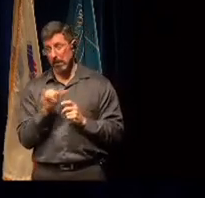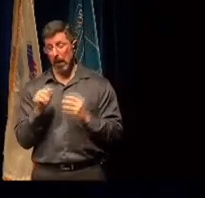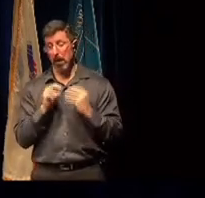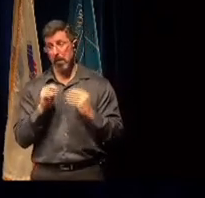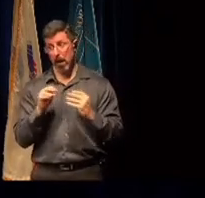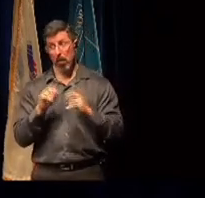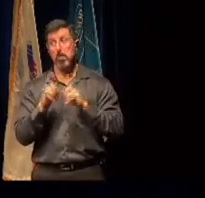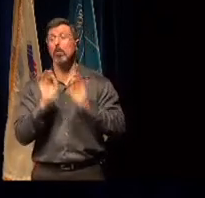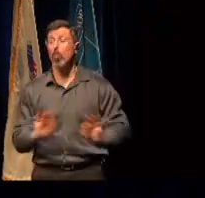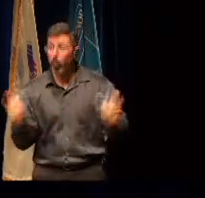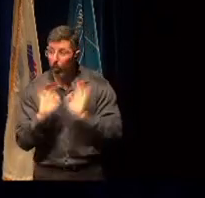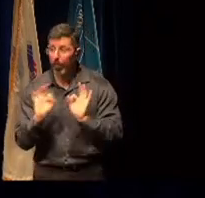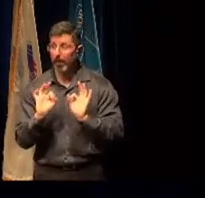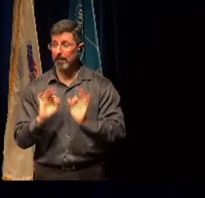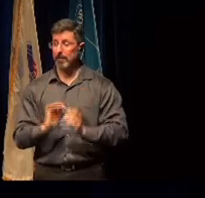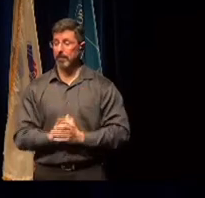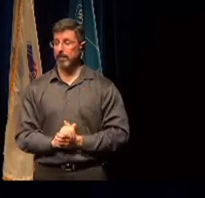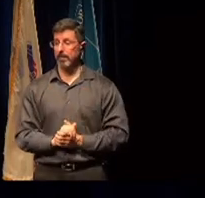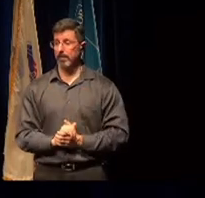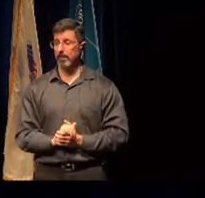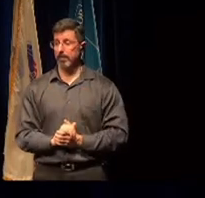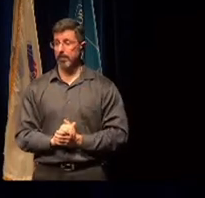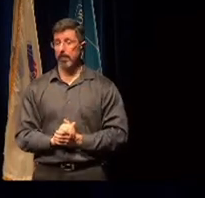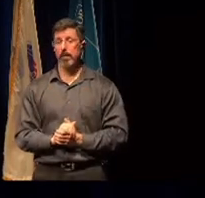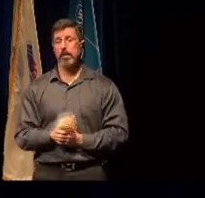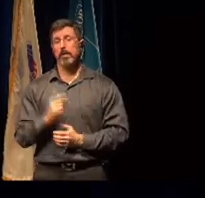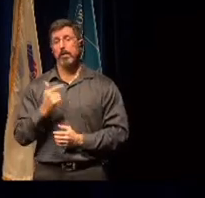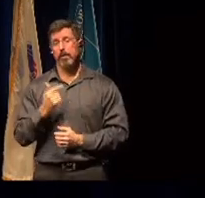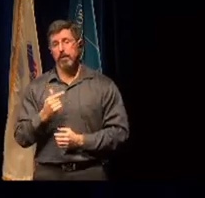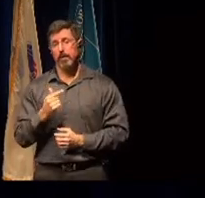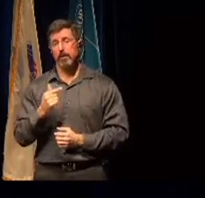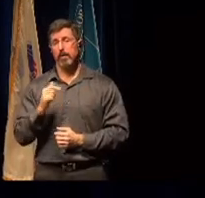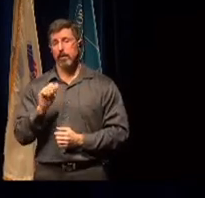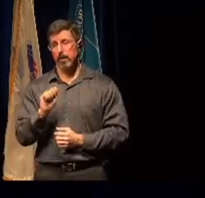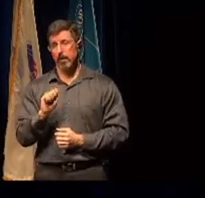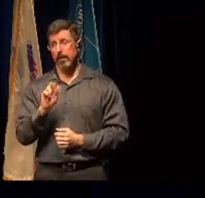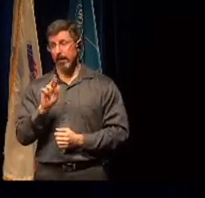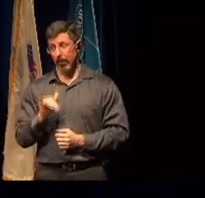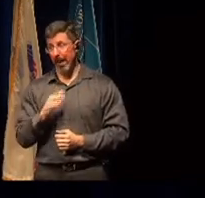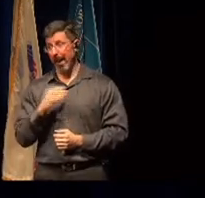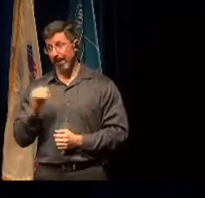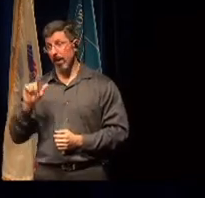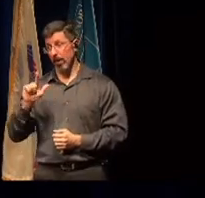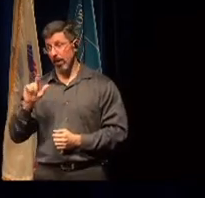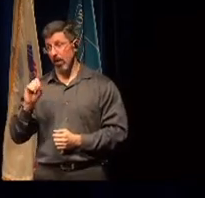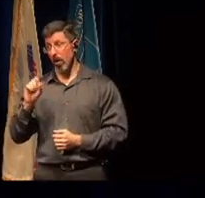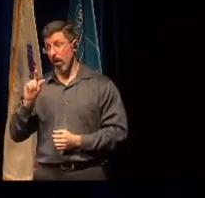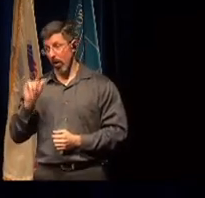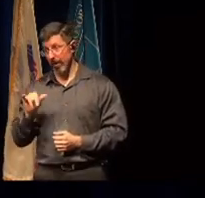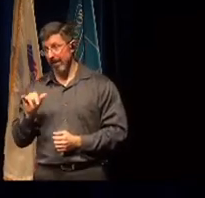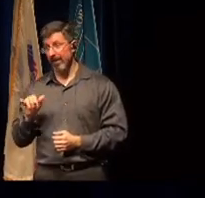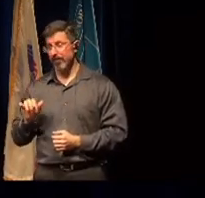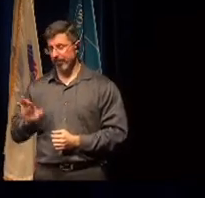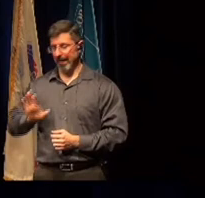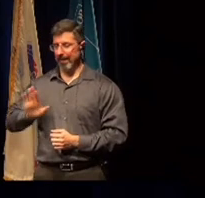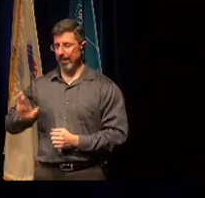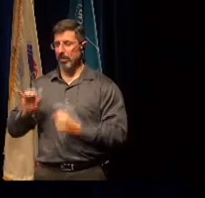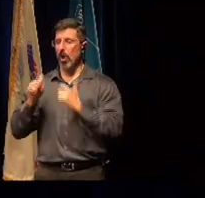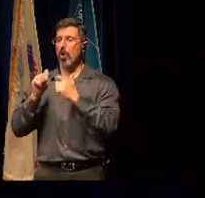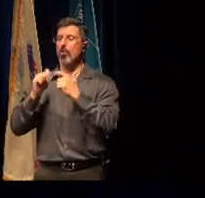for. Gary and Lolly, his greatest battle buddy, fought cancer together for 10